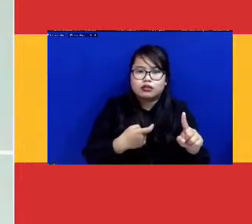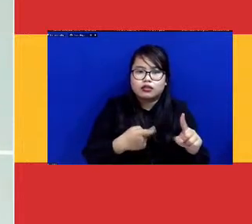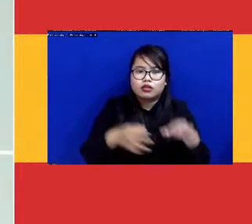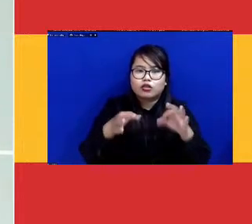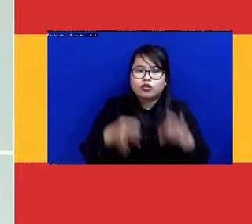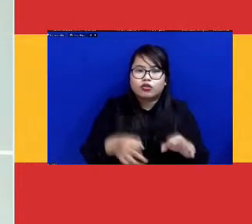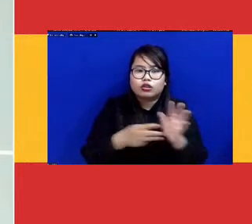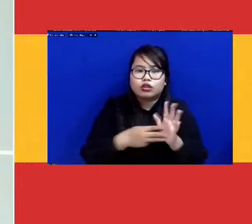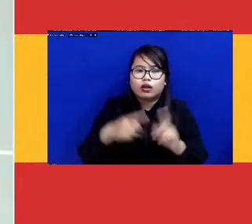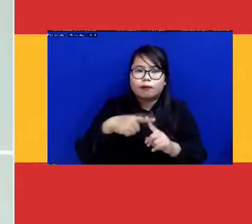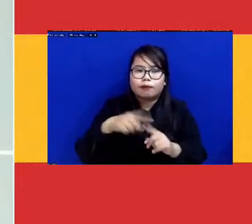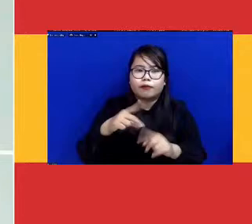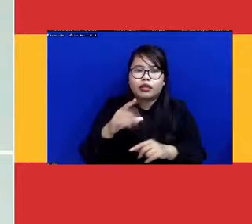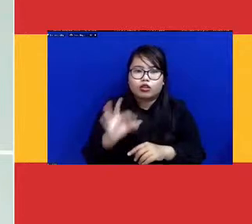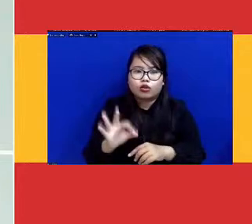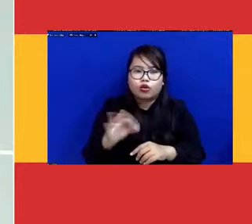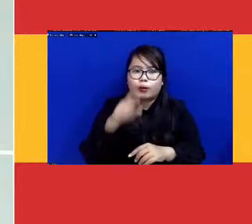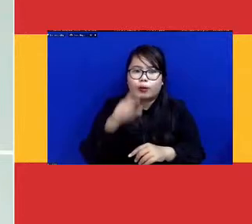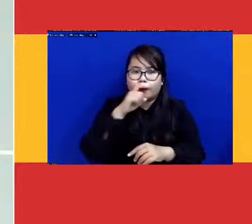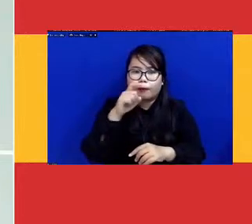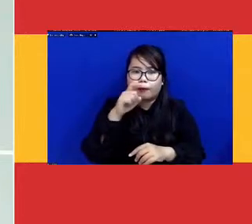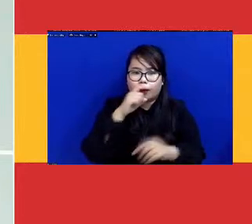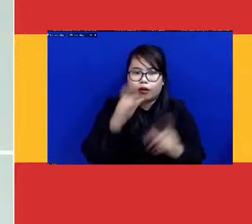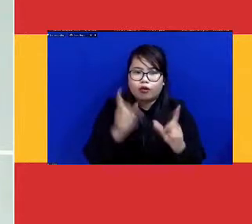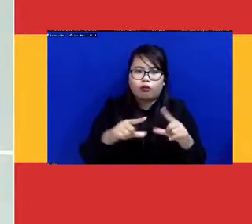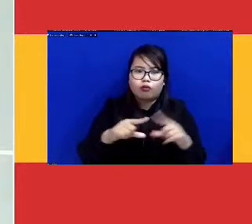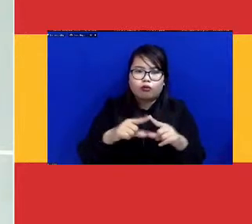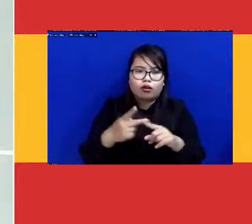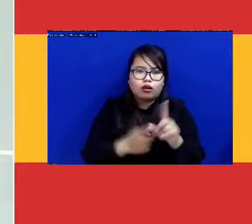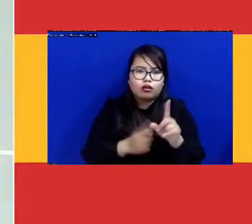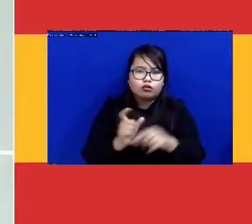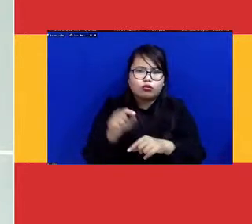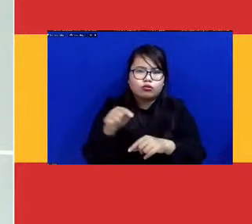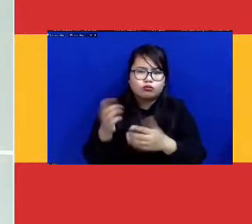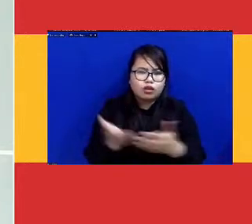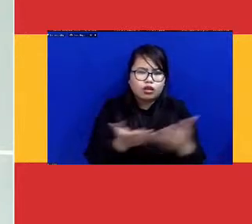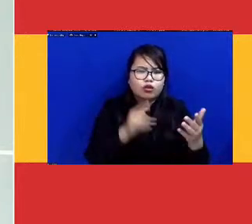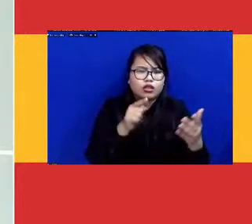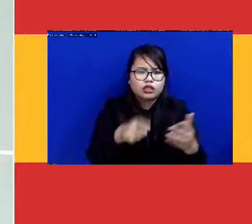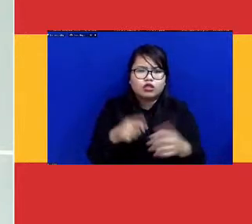He's very unique actually, because he is also medical doctor